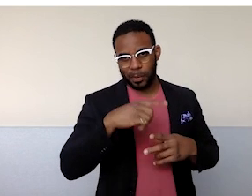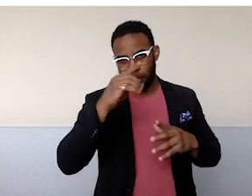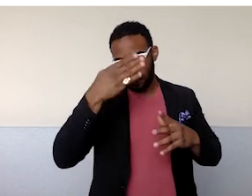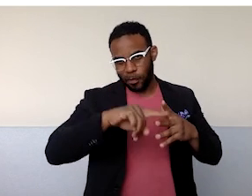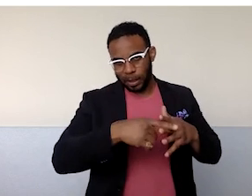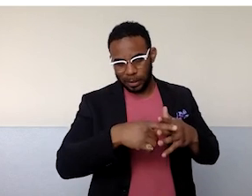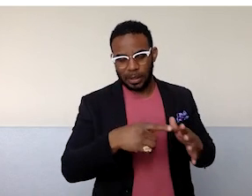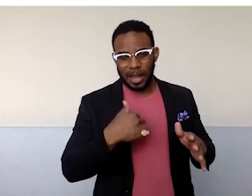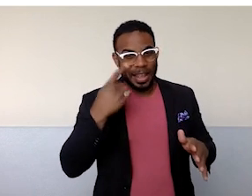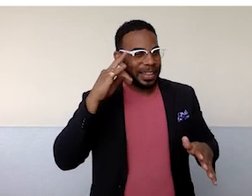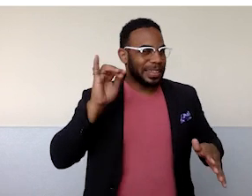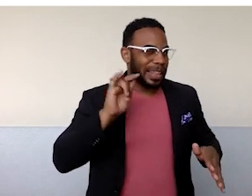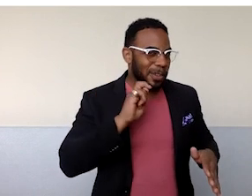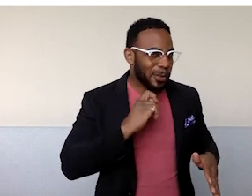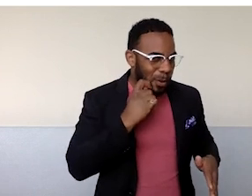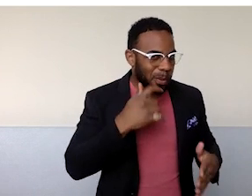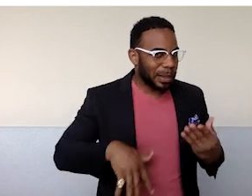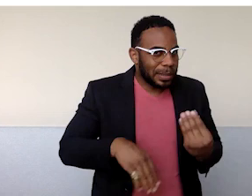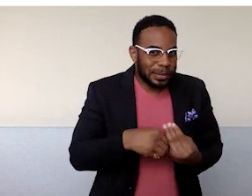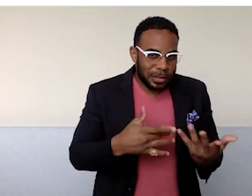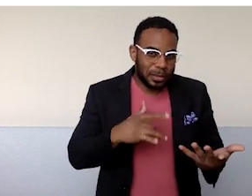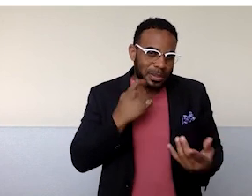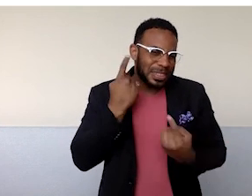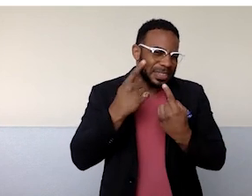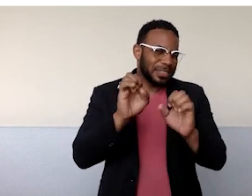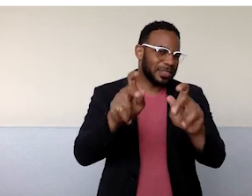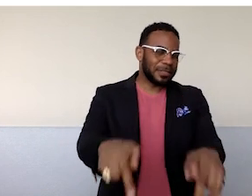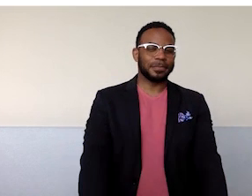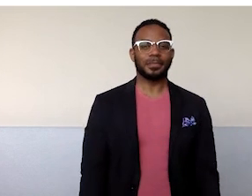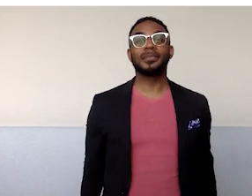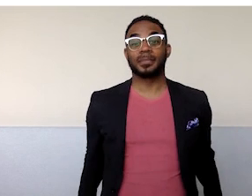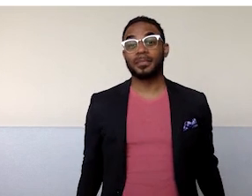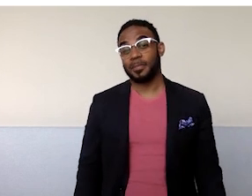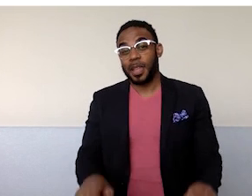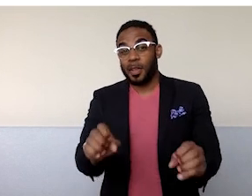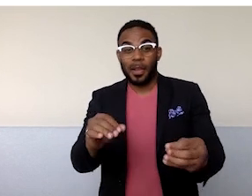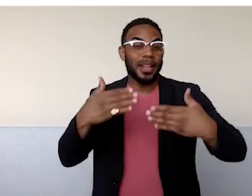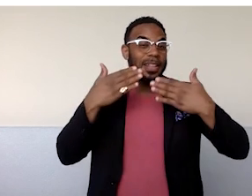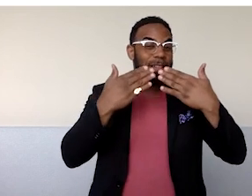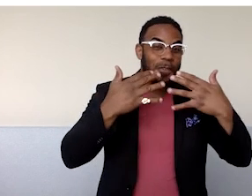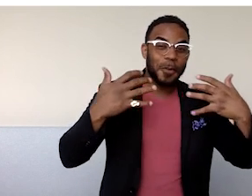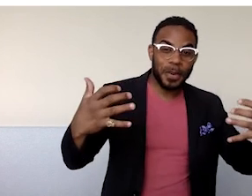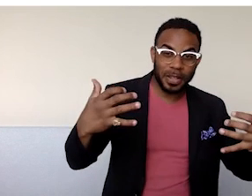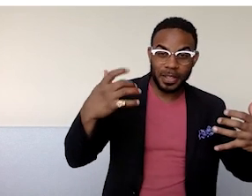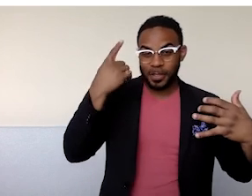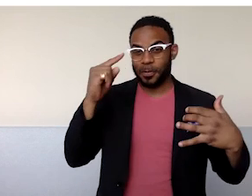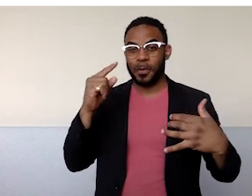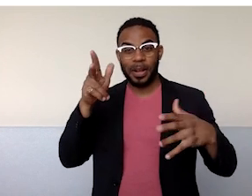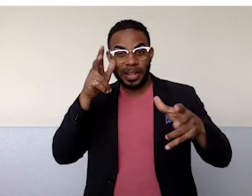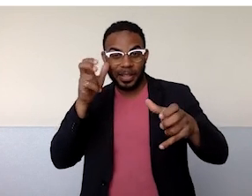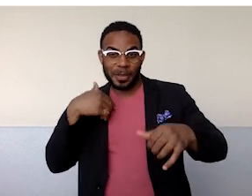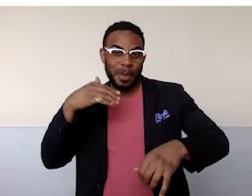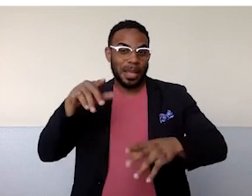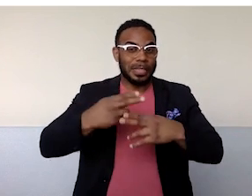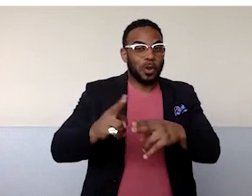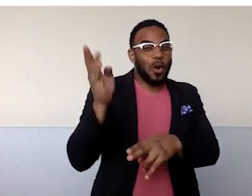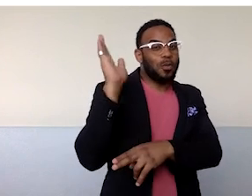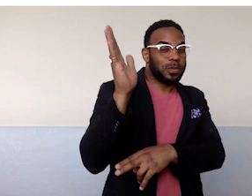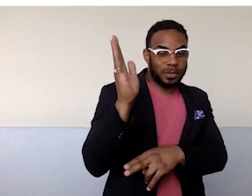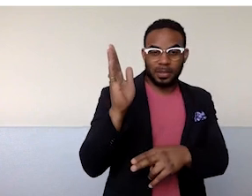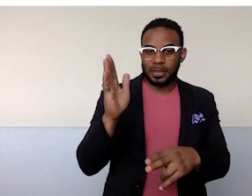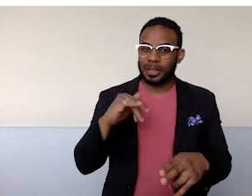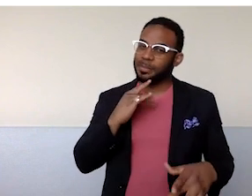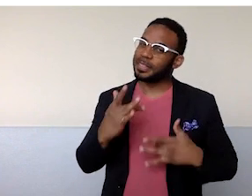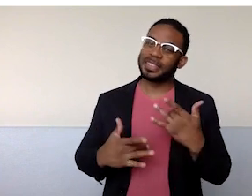So I think that's a cool one you really want to consider. Yeah, so thank you very much for listening to my short talk. Yeah,